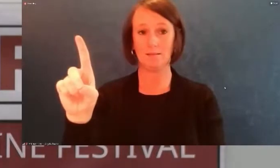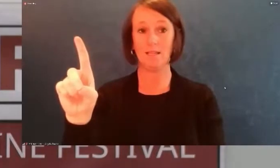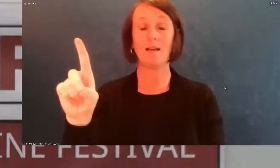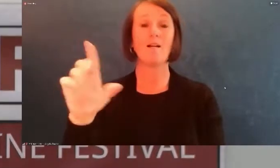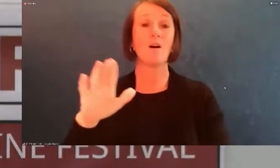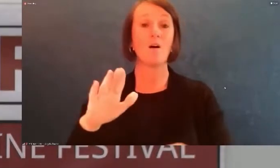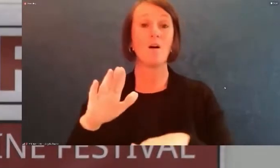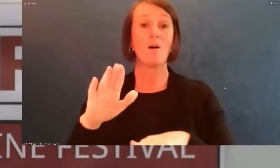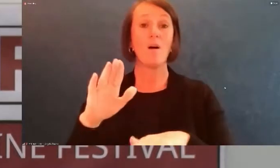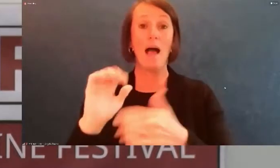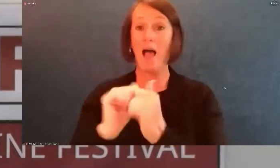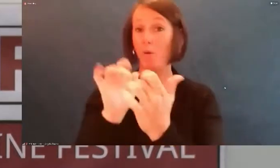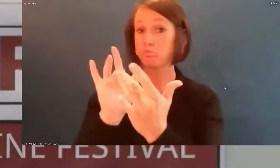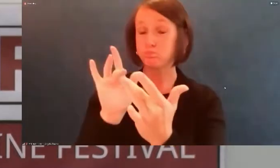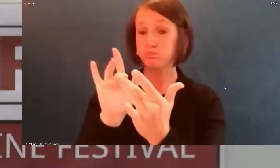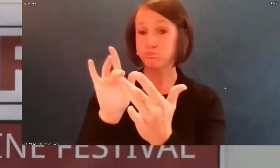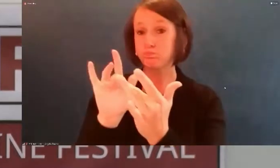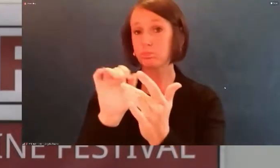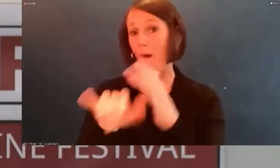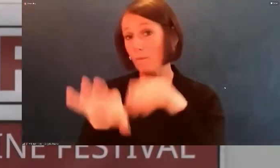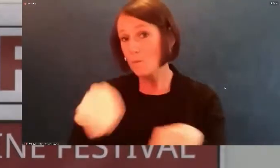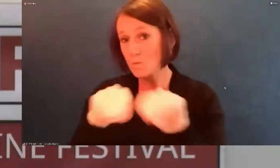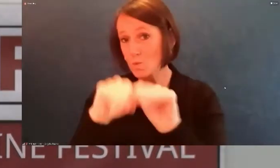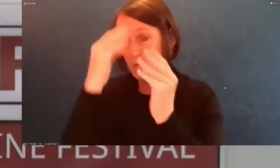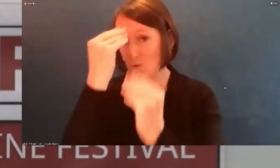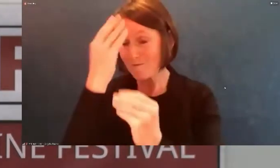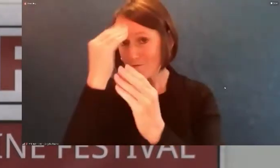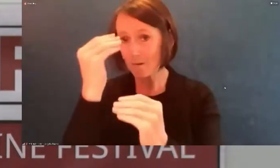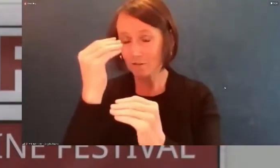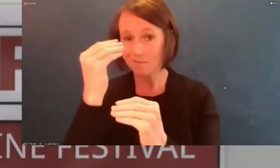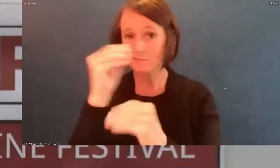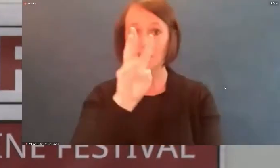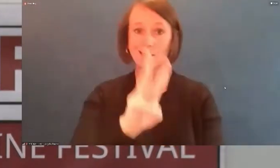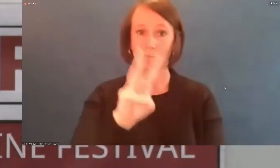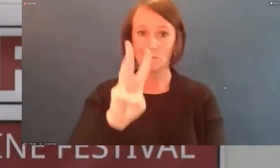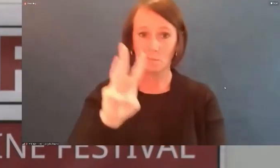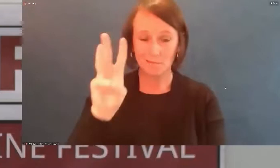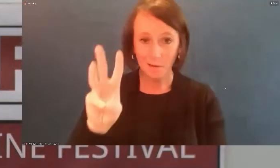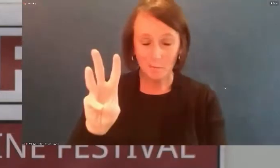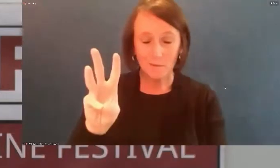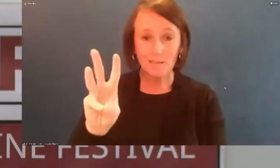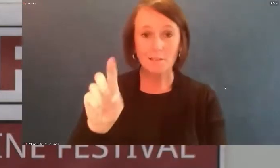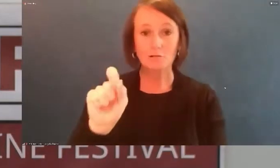Twitter, Instagram, and at his website, which is